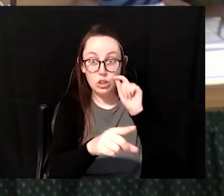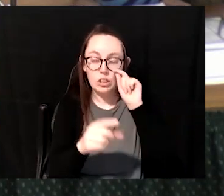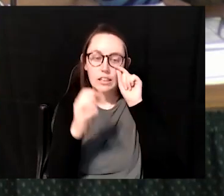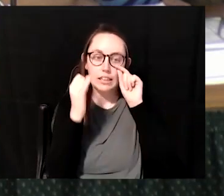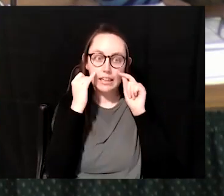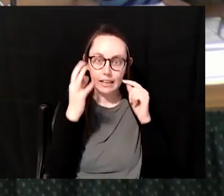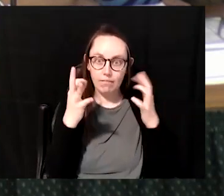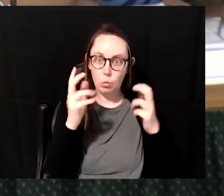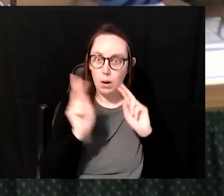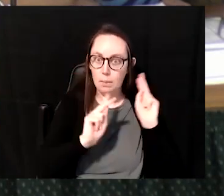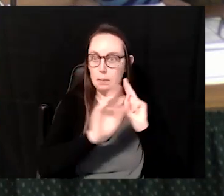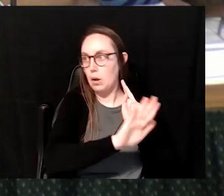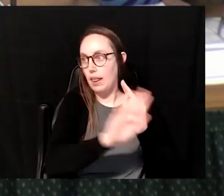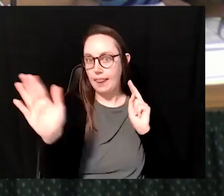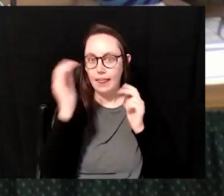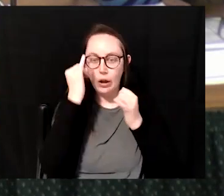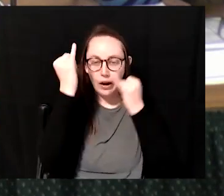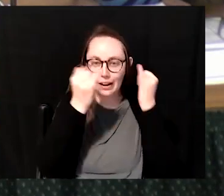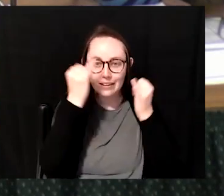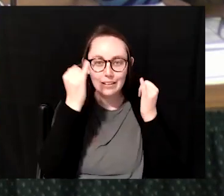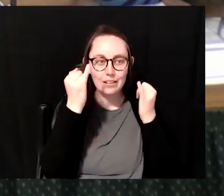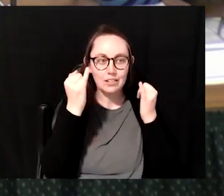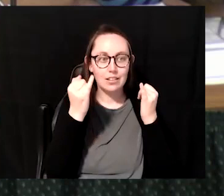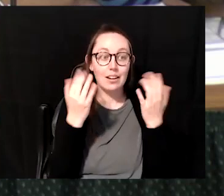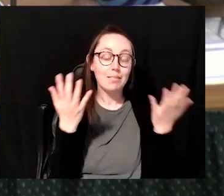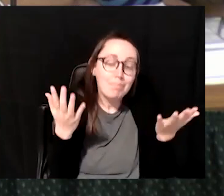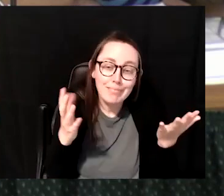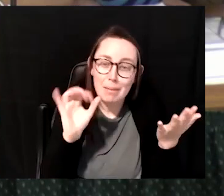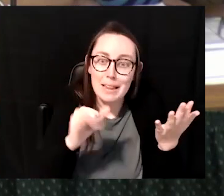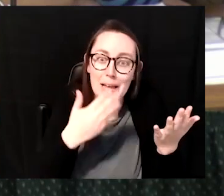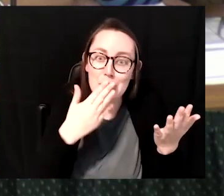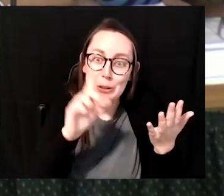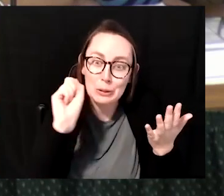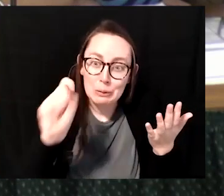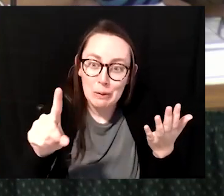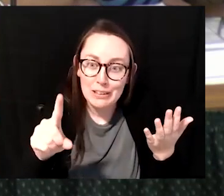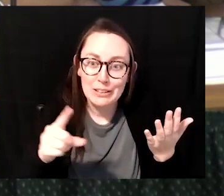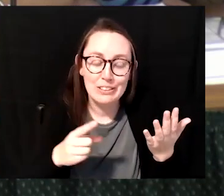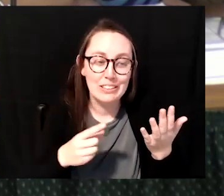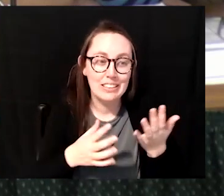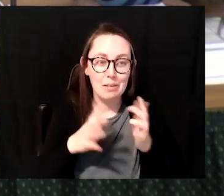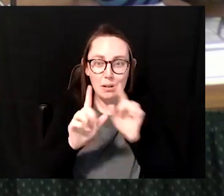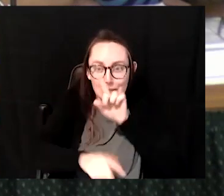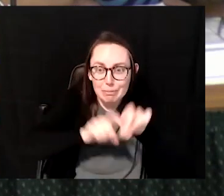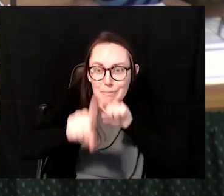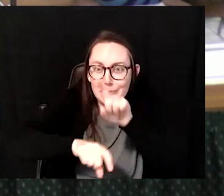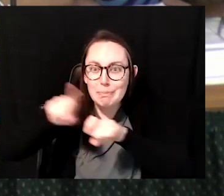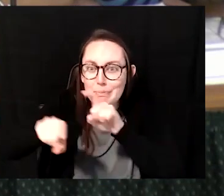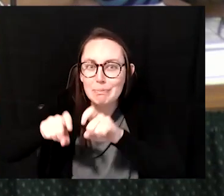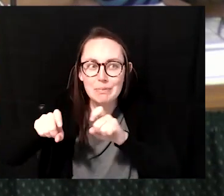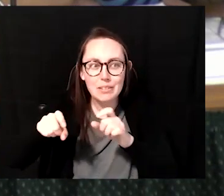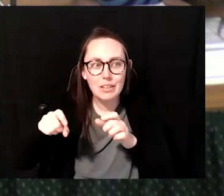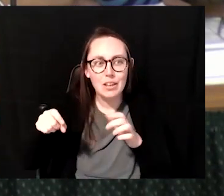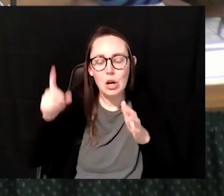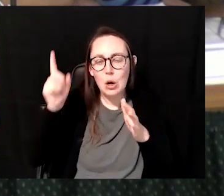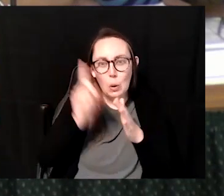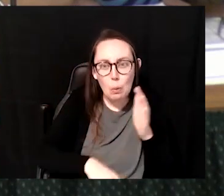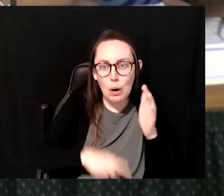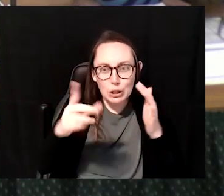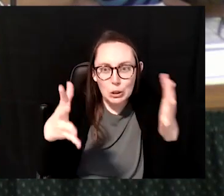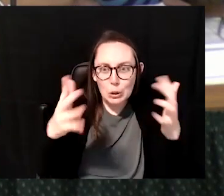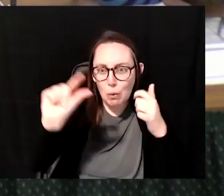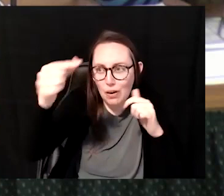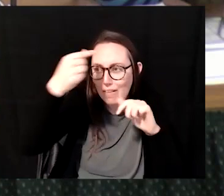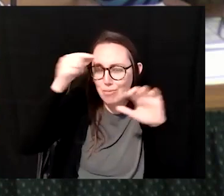what and as a question I'd love to ask people when I'm out somewhere what do you want government to do for you